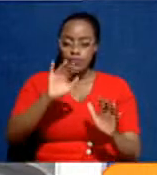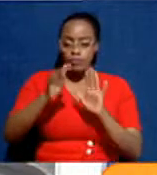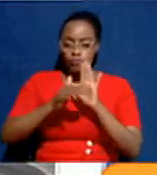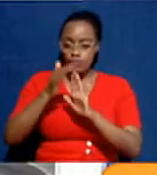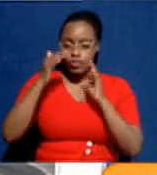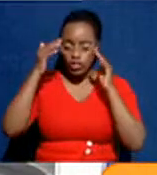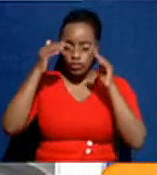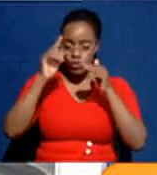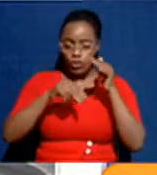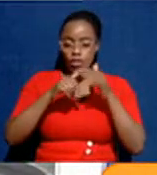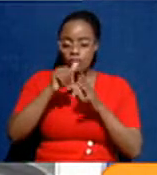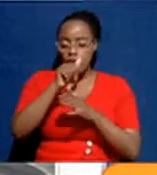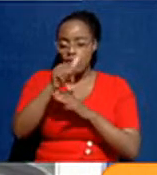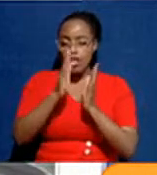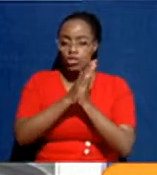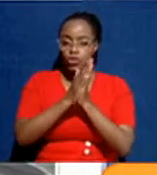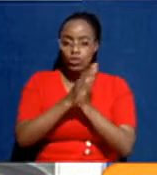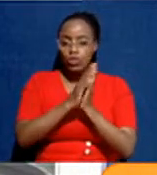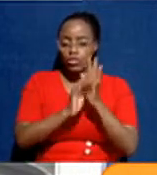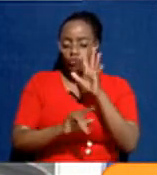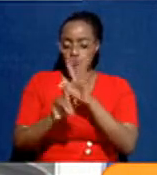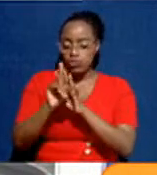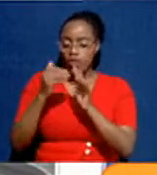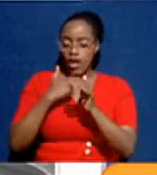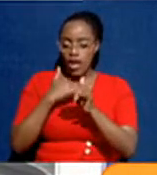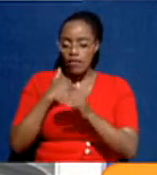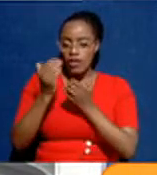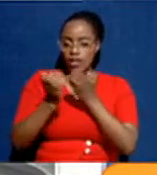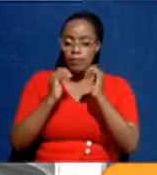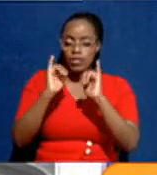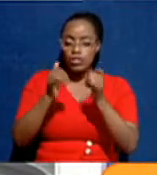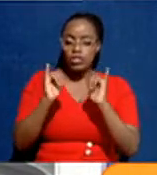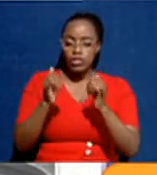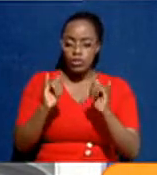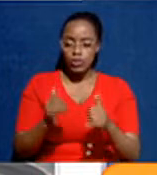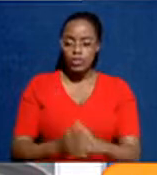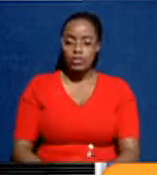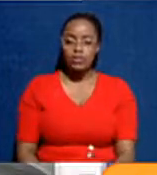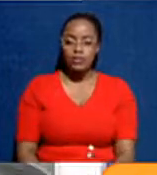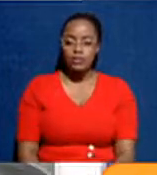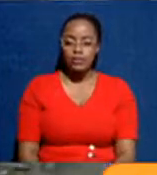Quick look now at the rest of the stories making headlines in a business news roundup.